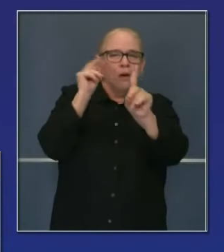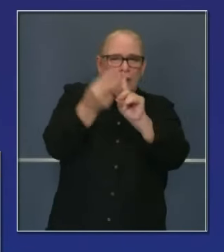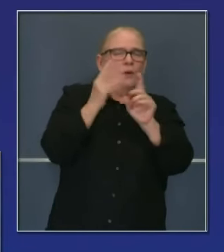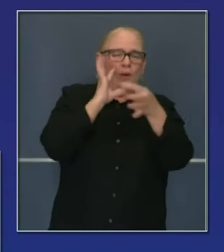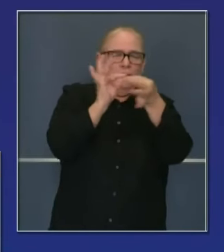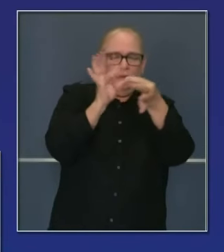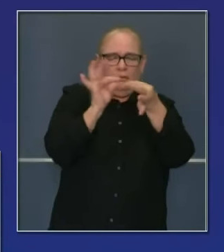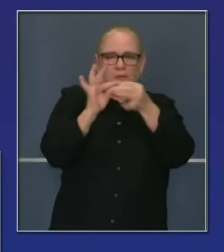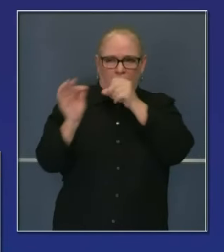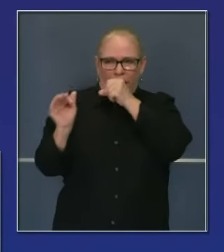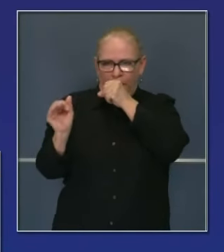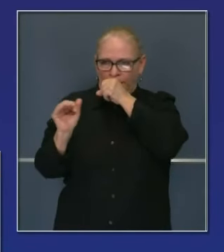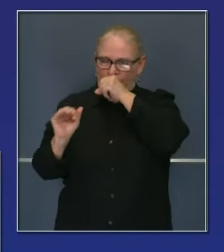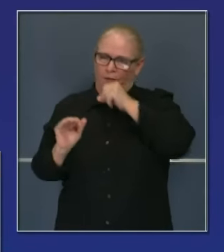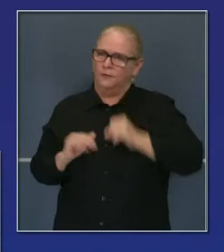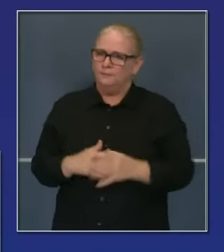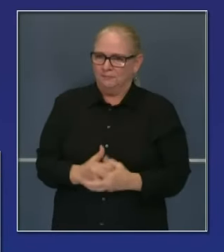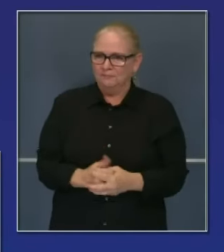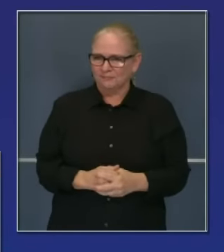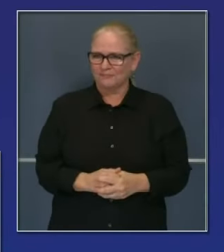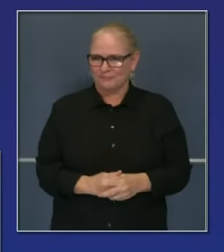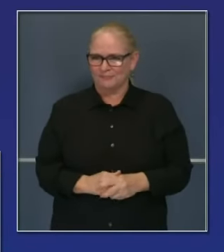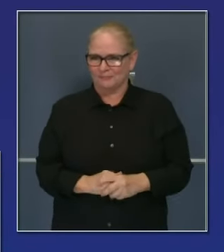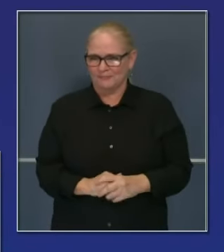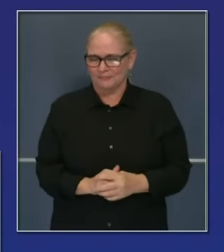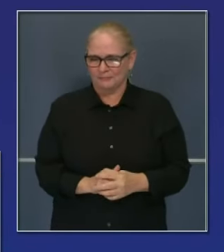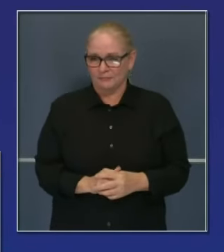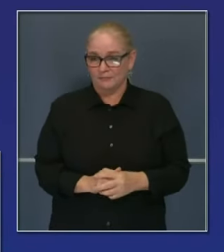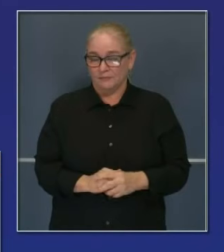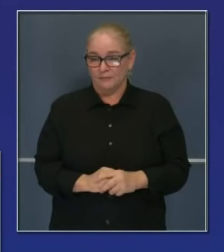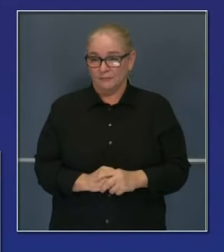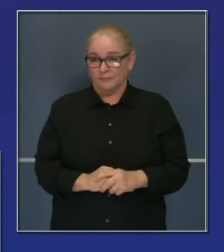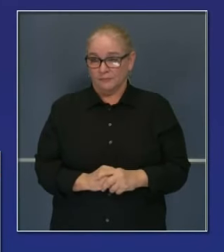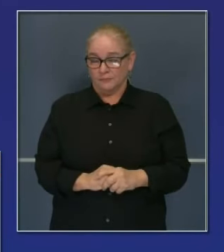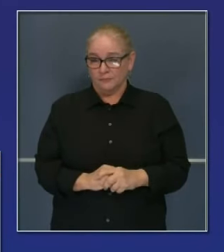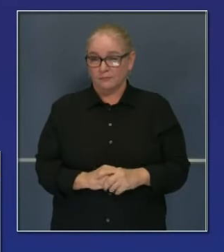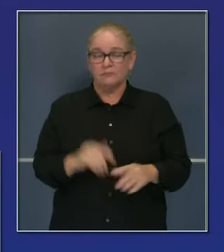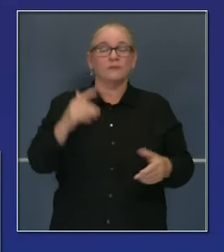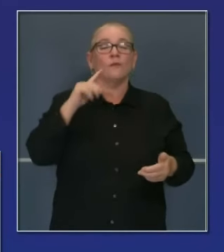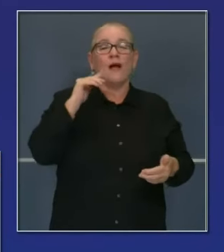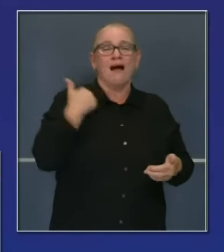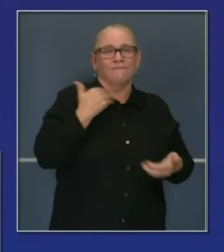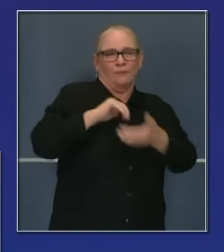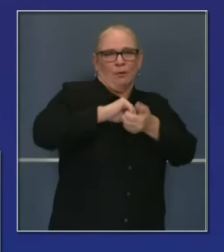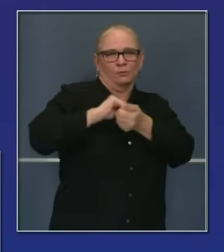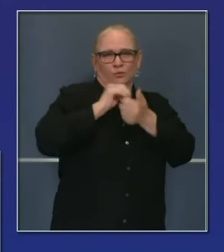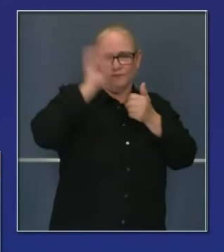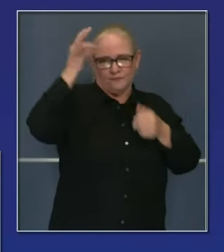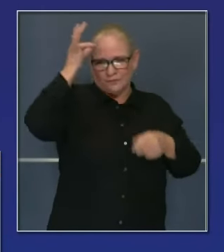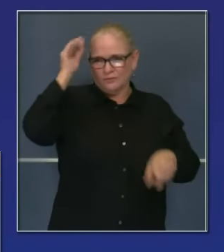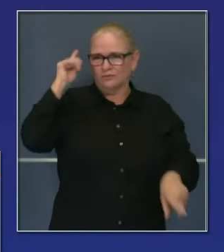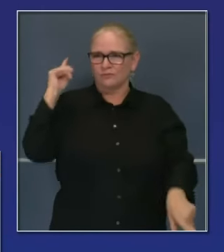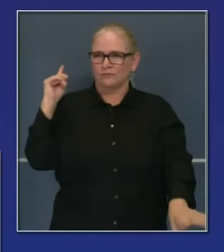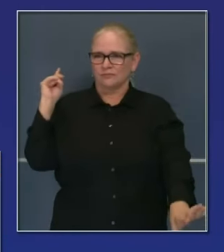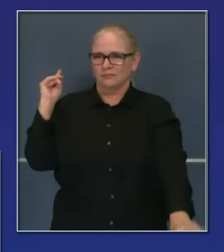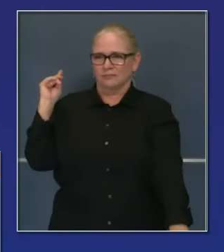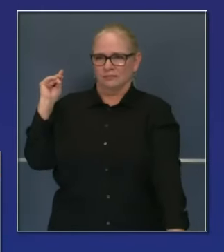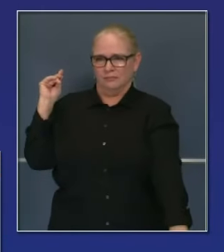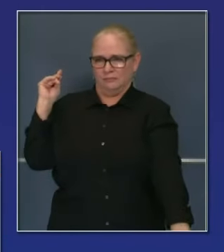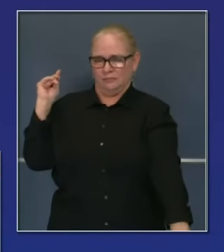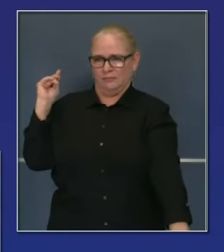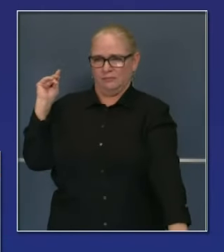has formally advanced a partnership with the federal government where 1 in 5 jurisdictions, California is 1 of